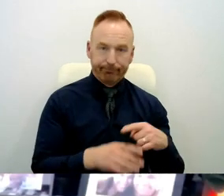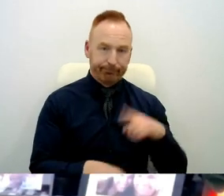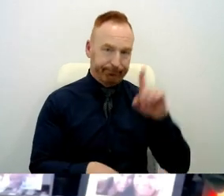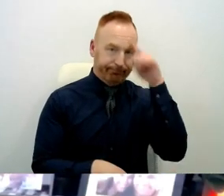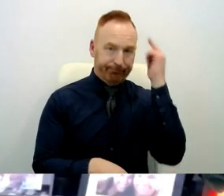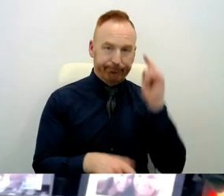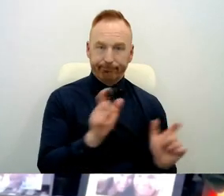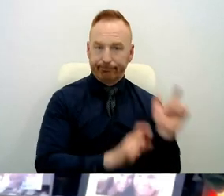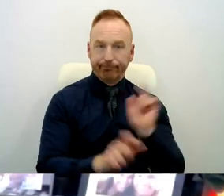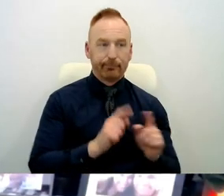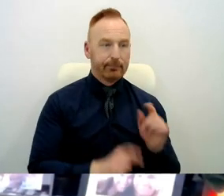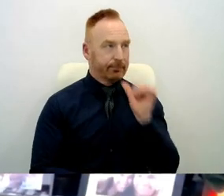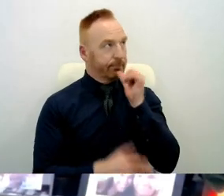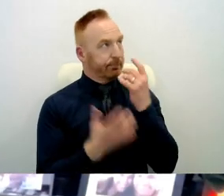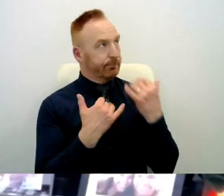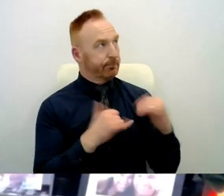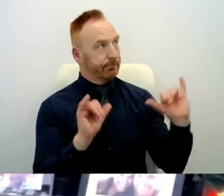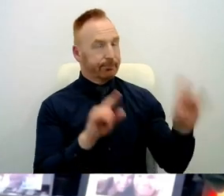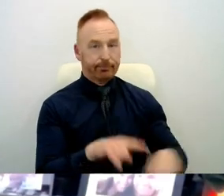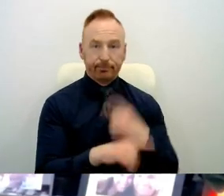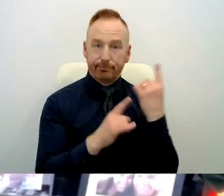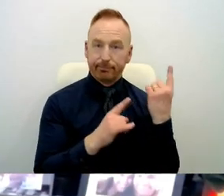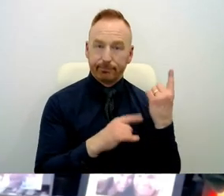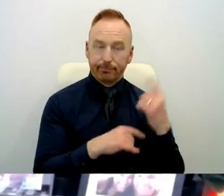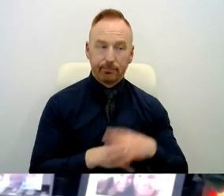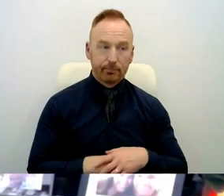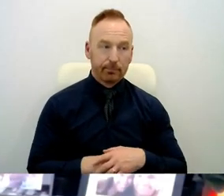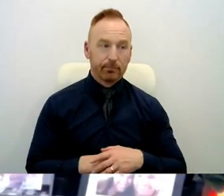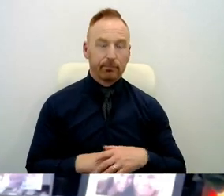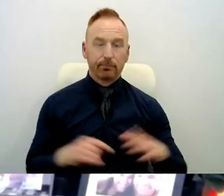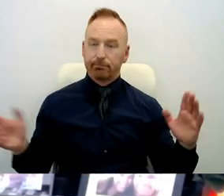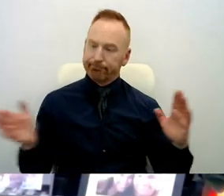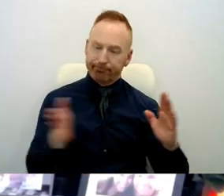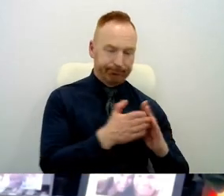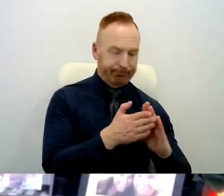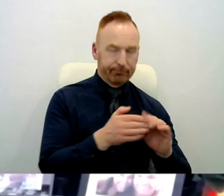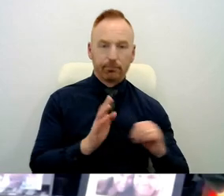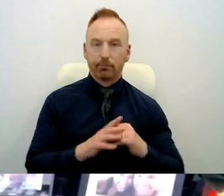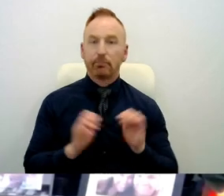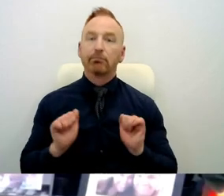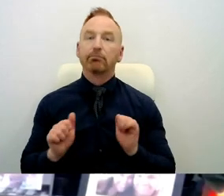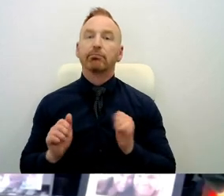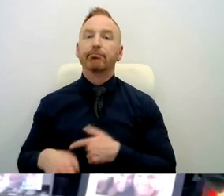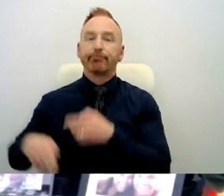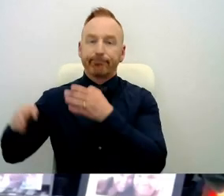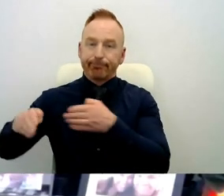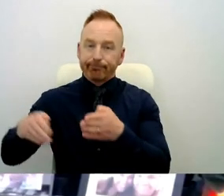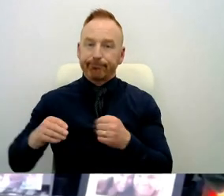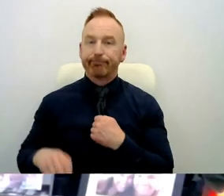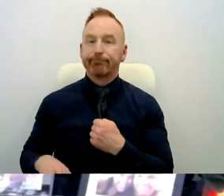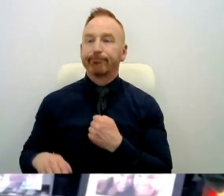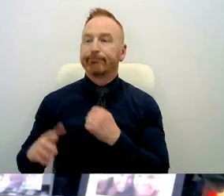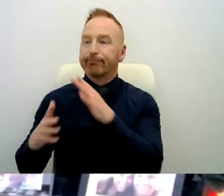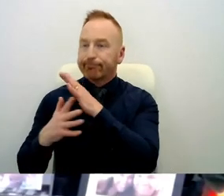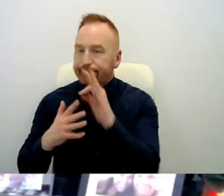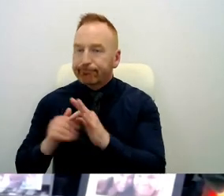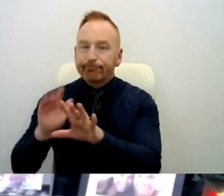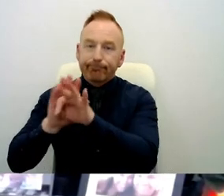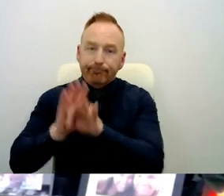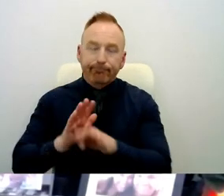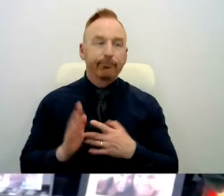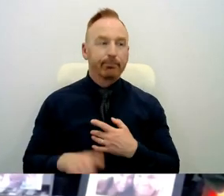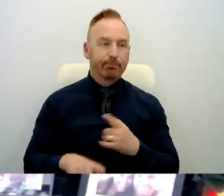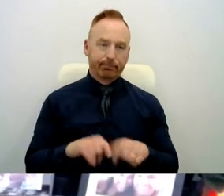folks are suffering right now today. Too often those harms are attributed to individual choices without consideration given to the system